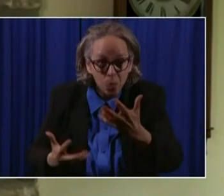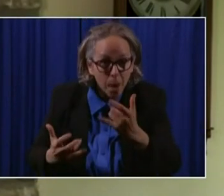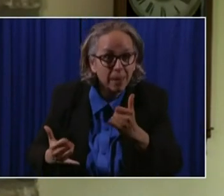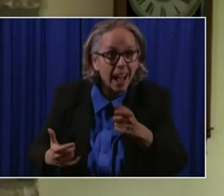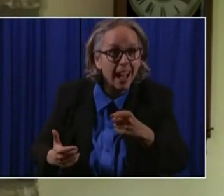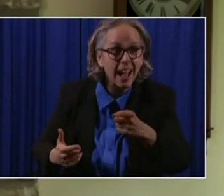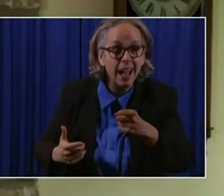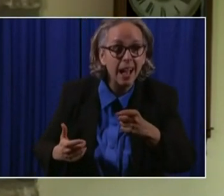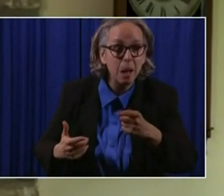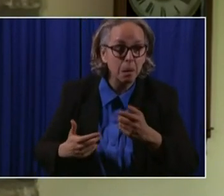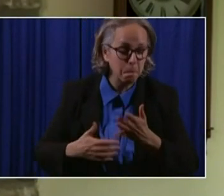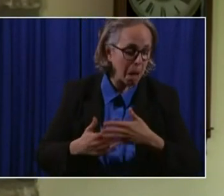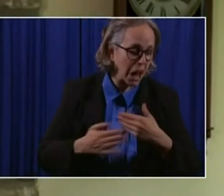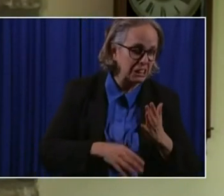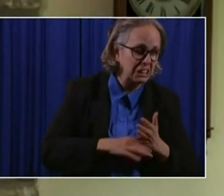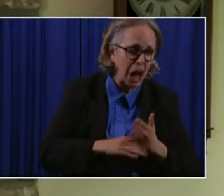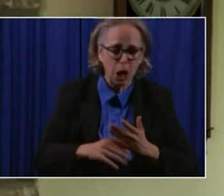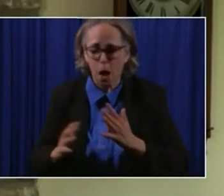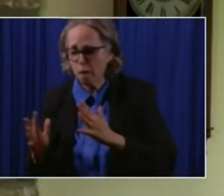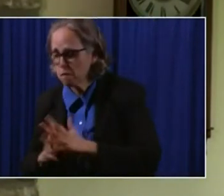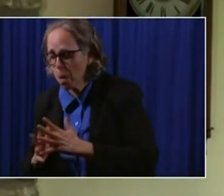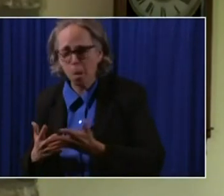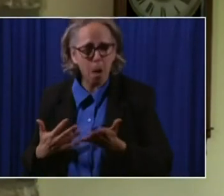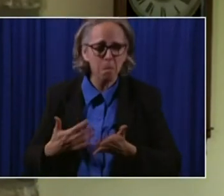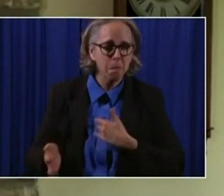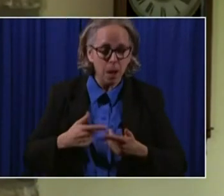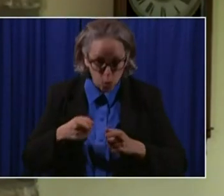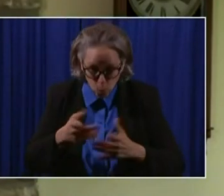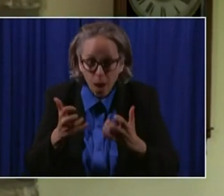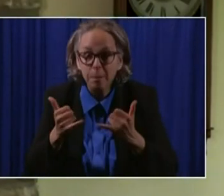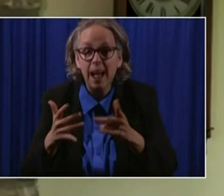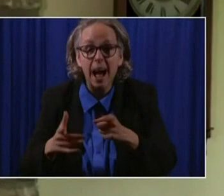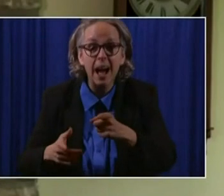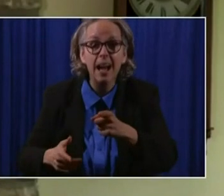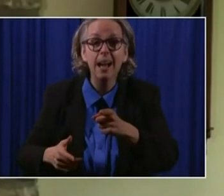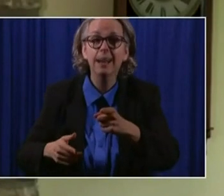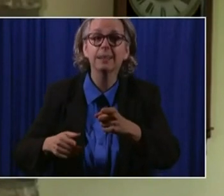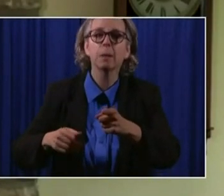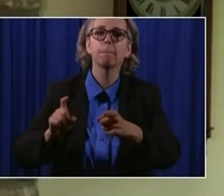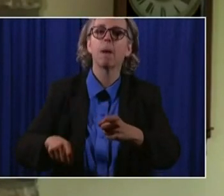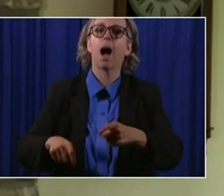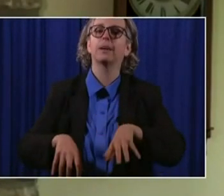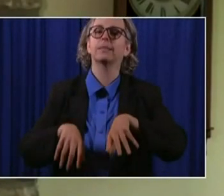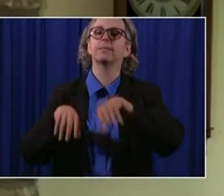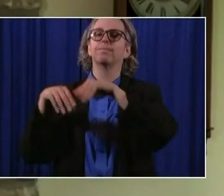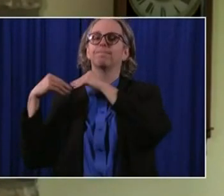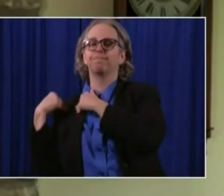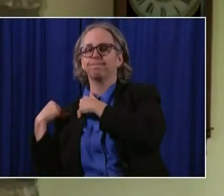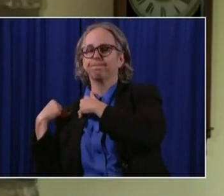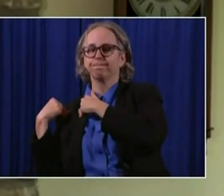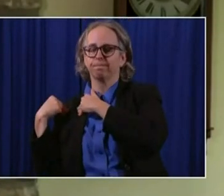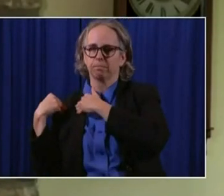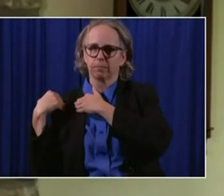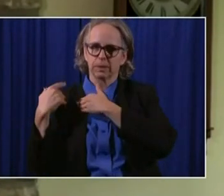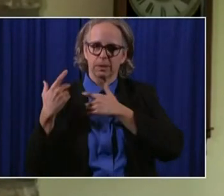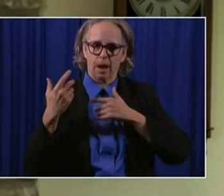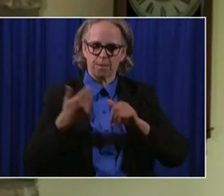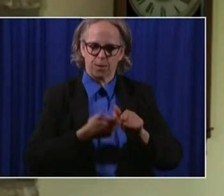soccer, or football, whatever it is, that they're going to have to do everything they can to keep COVID out of their